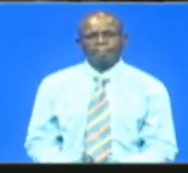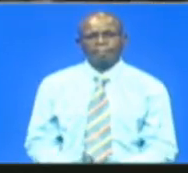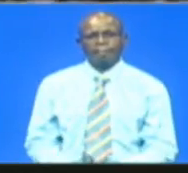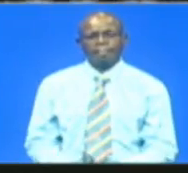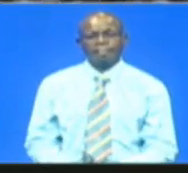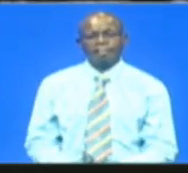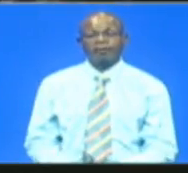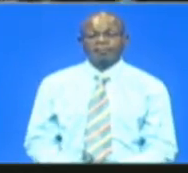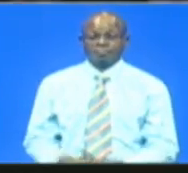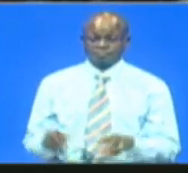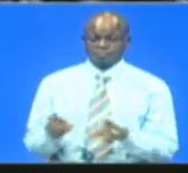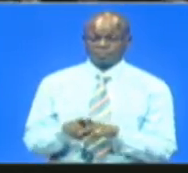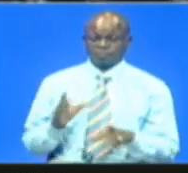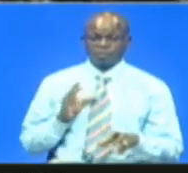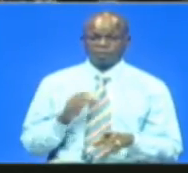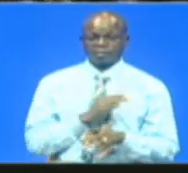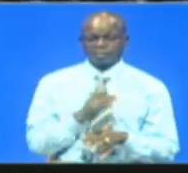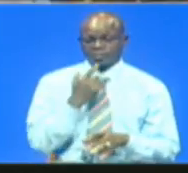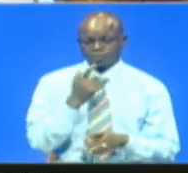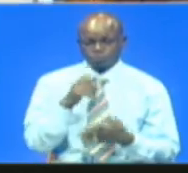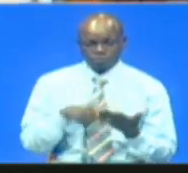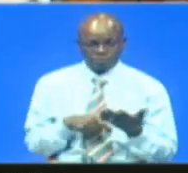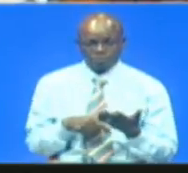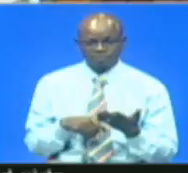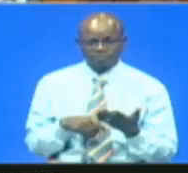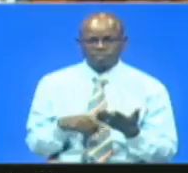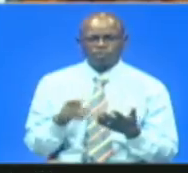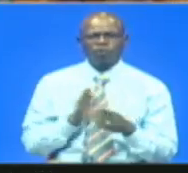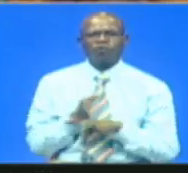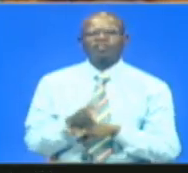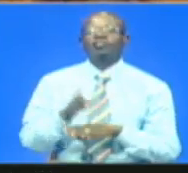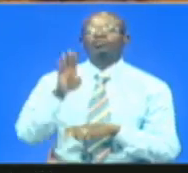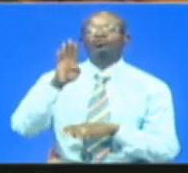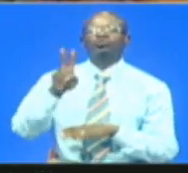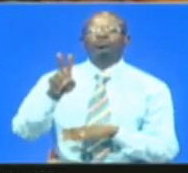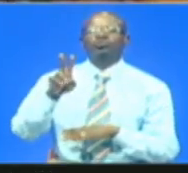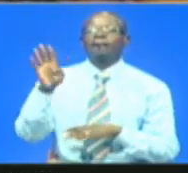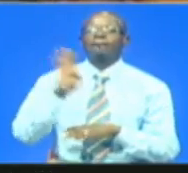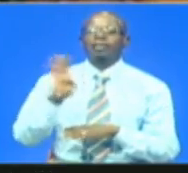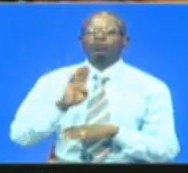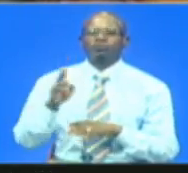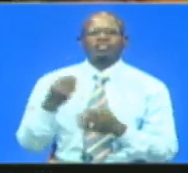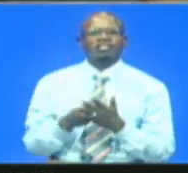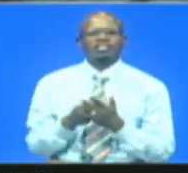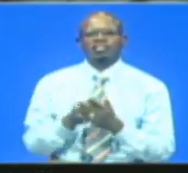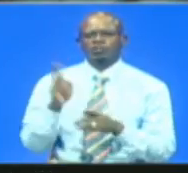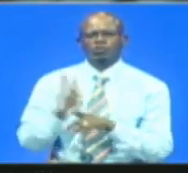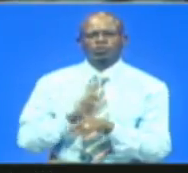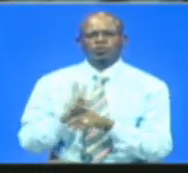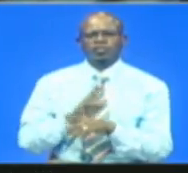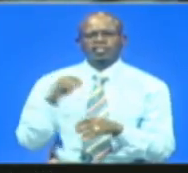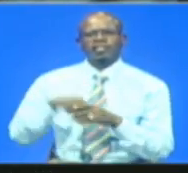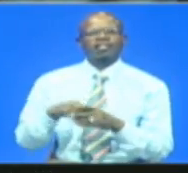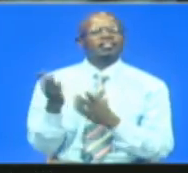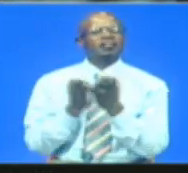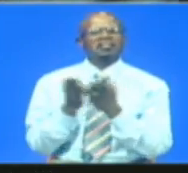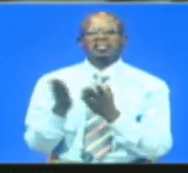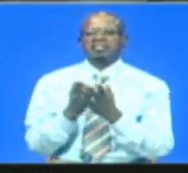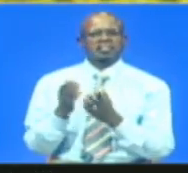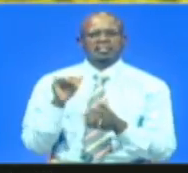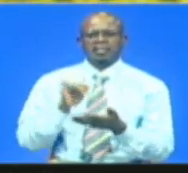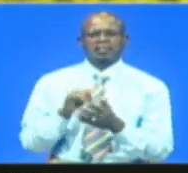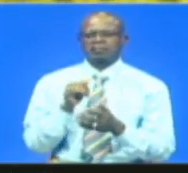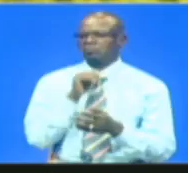According to the committee, there is fear that over 2 billion shillings has been spent on services that have not helped the residents of Kiambu